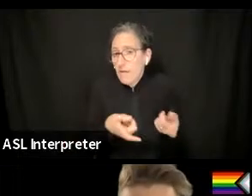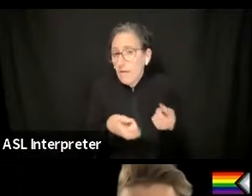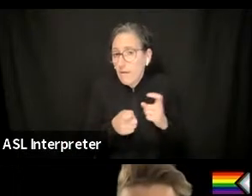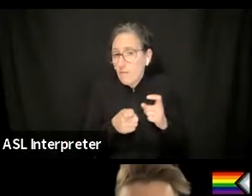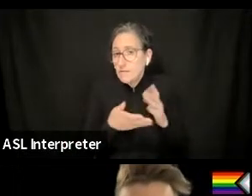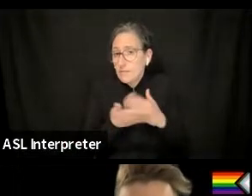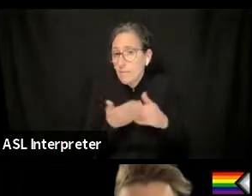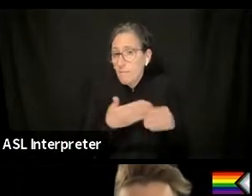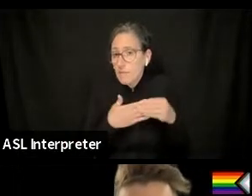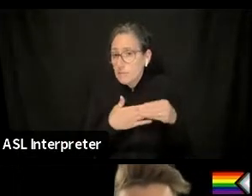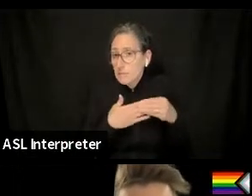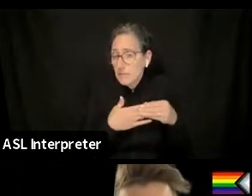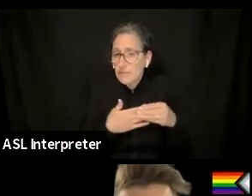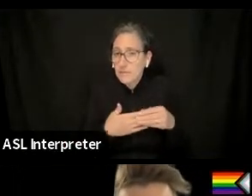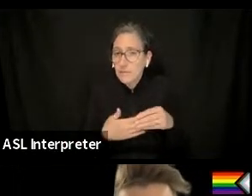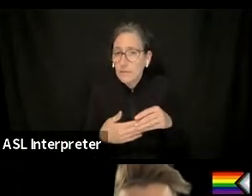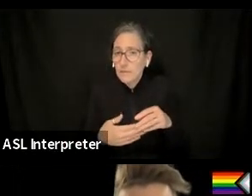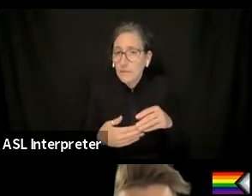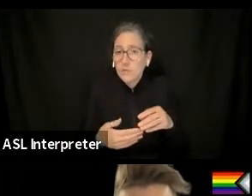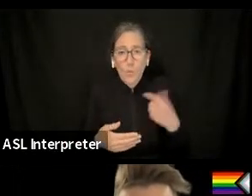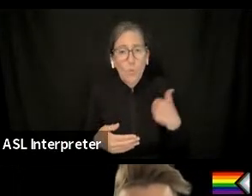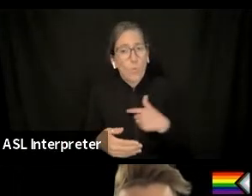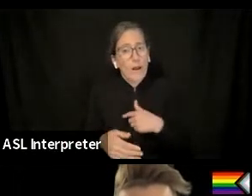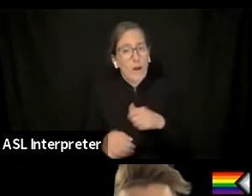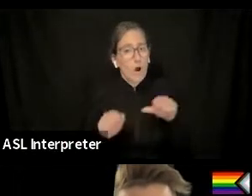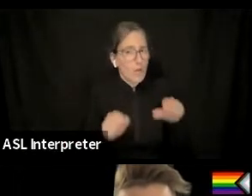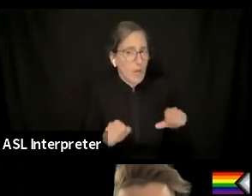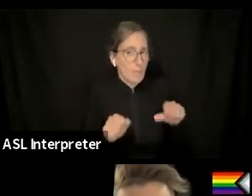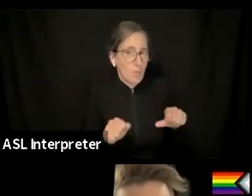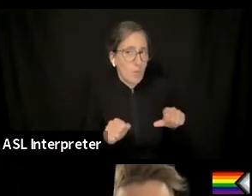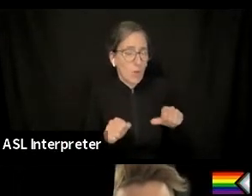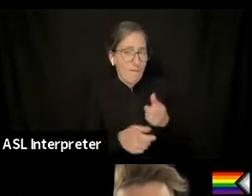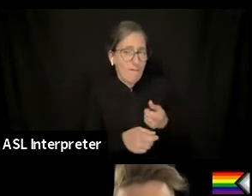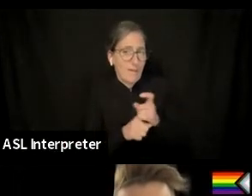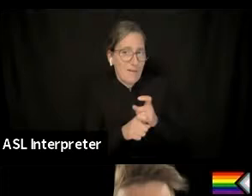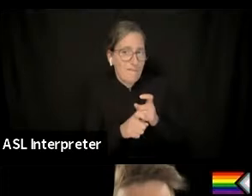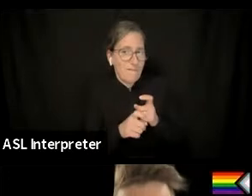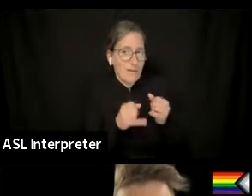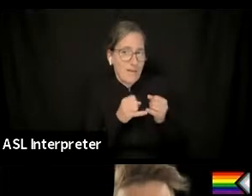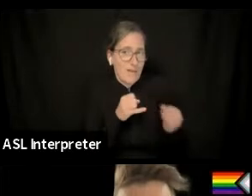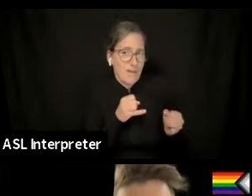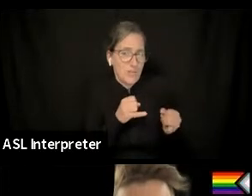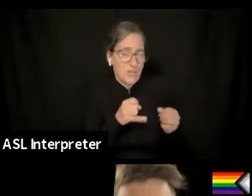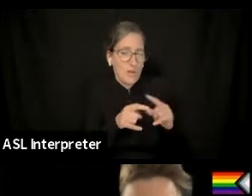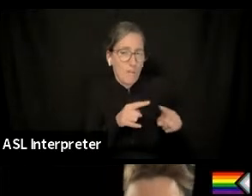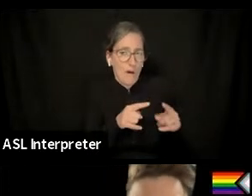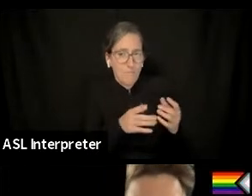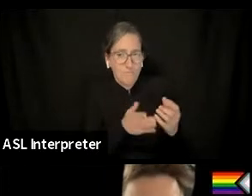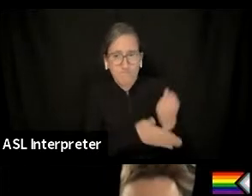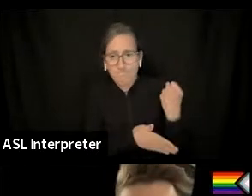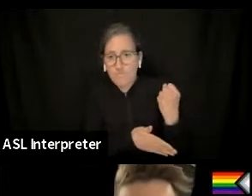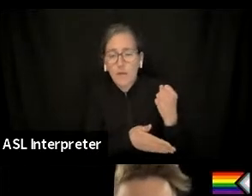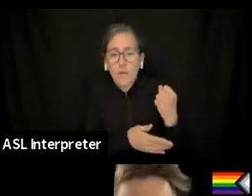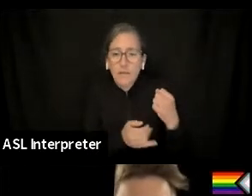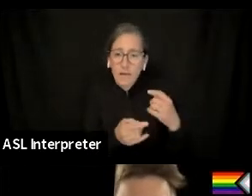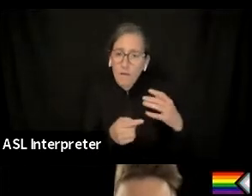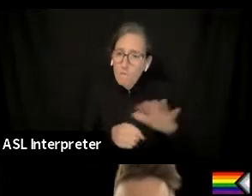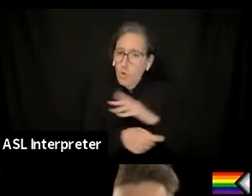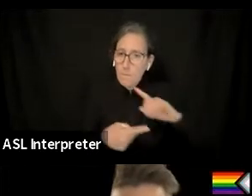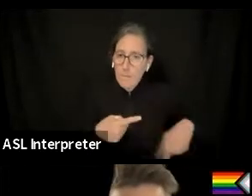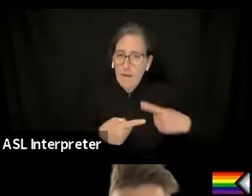guaranteed, we're capable of taking a mile. So give it your full,